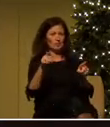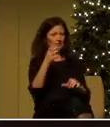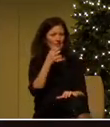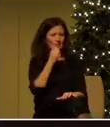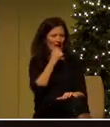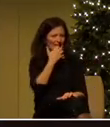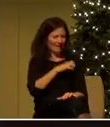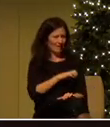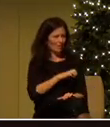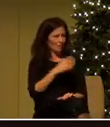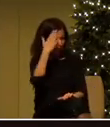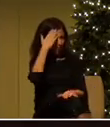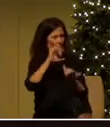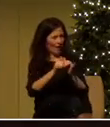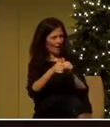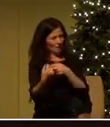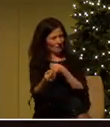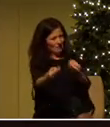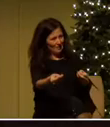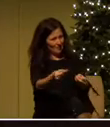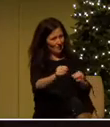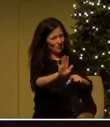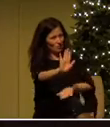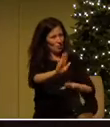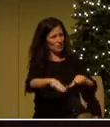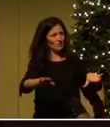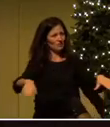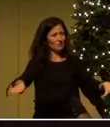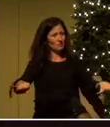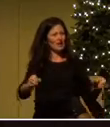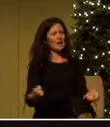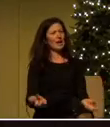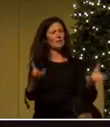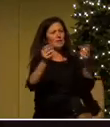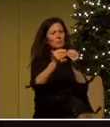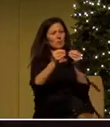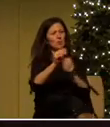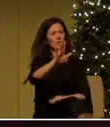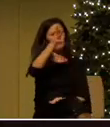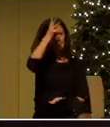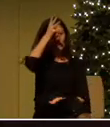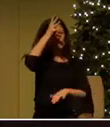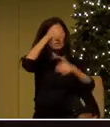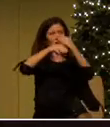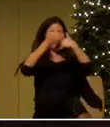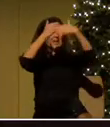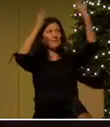children, how much more will your Father in heaven give the Holy Spirit to those who ask him?"